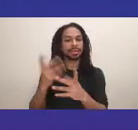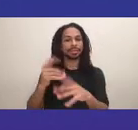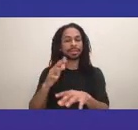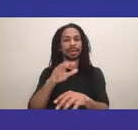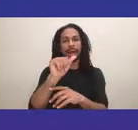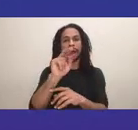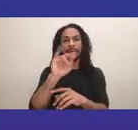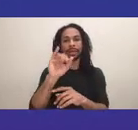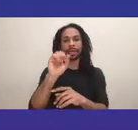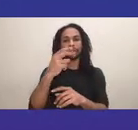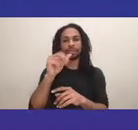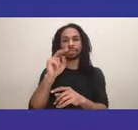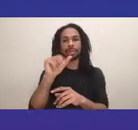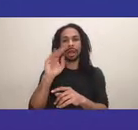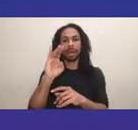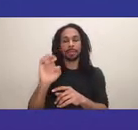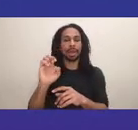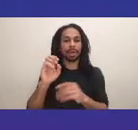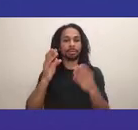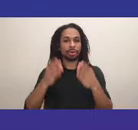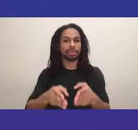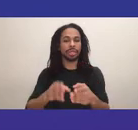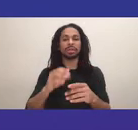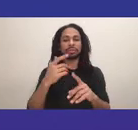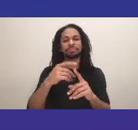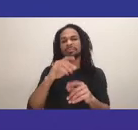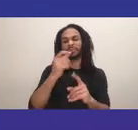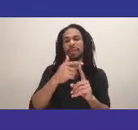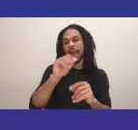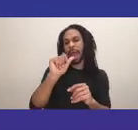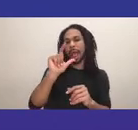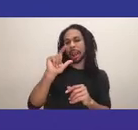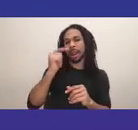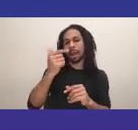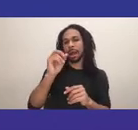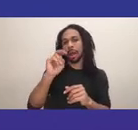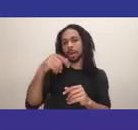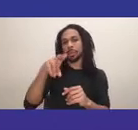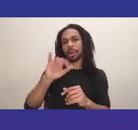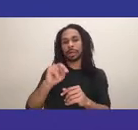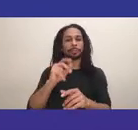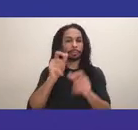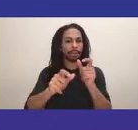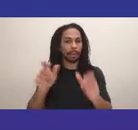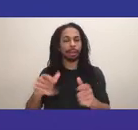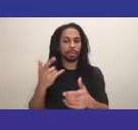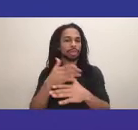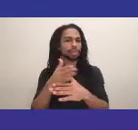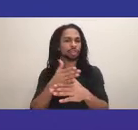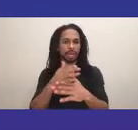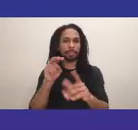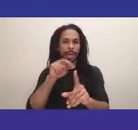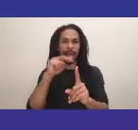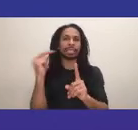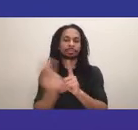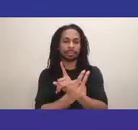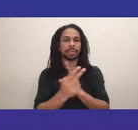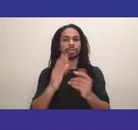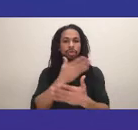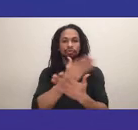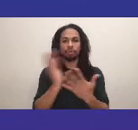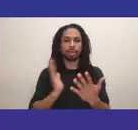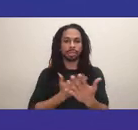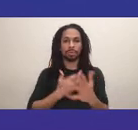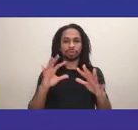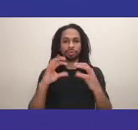Anishinaabe are also Algonquin peoples, and we share many cultural aspects across our tribes. With this gift, I was